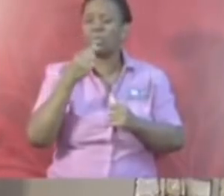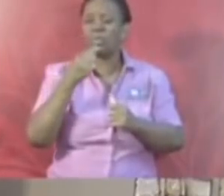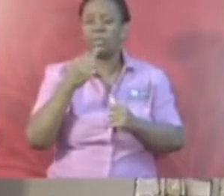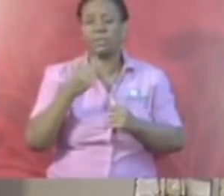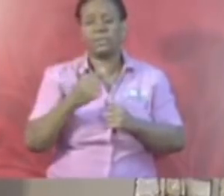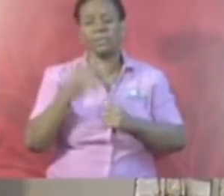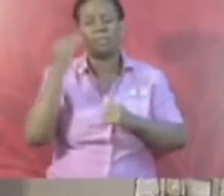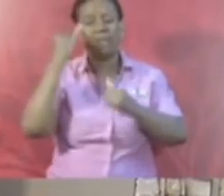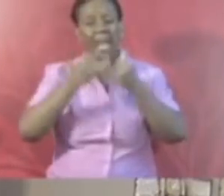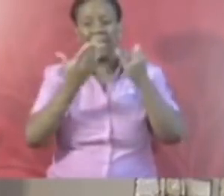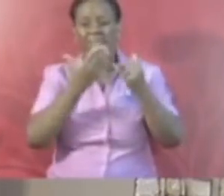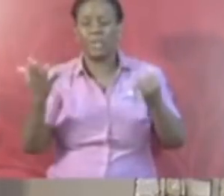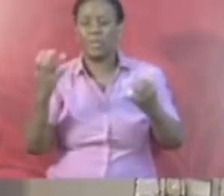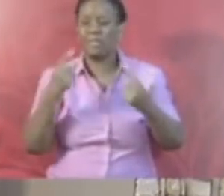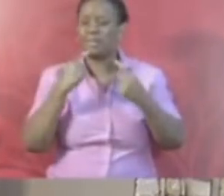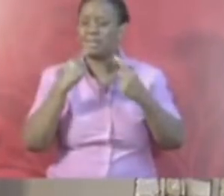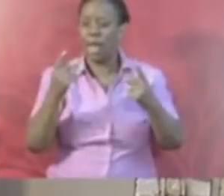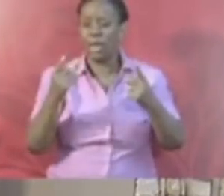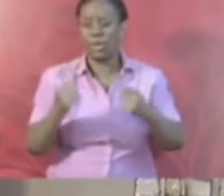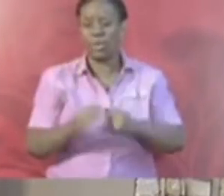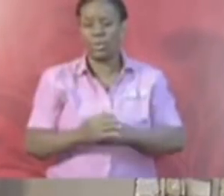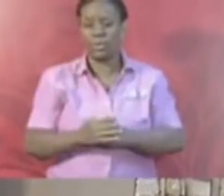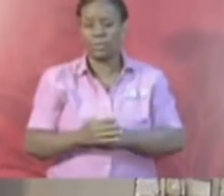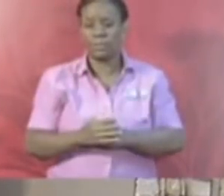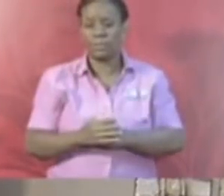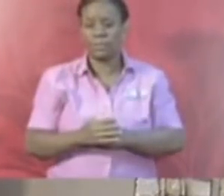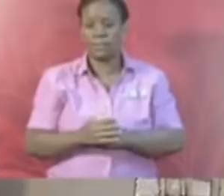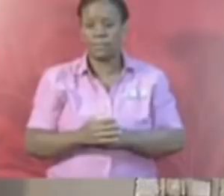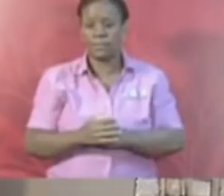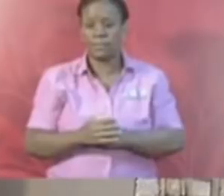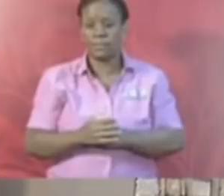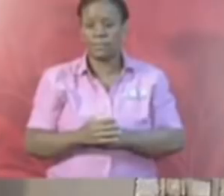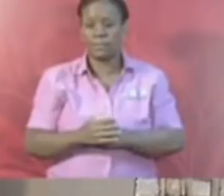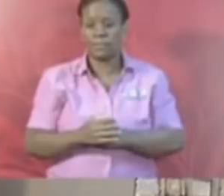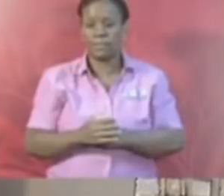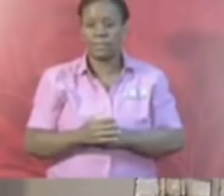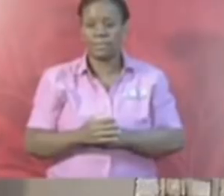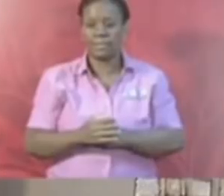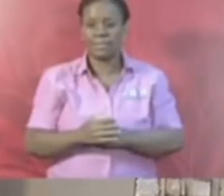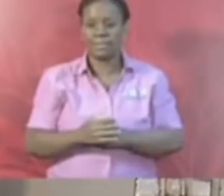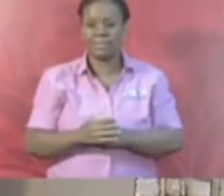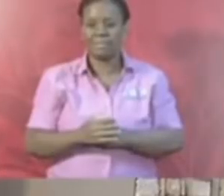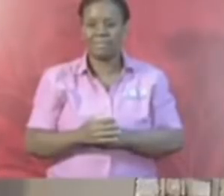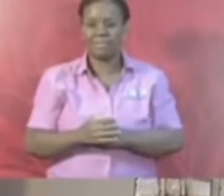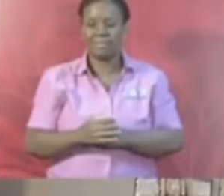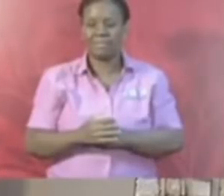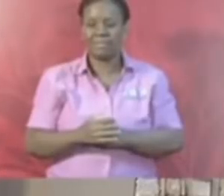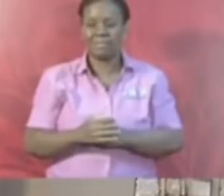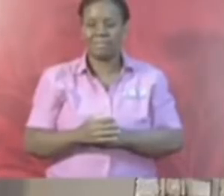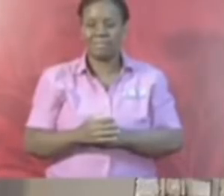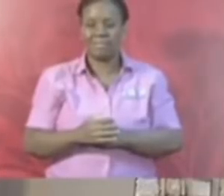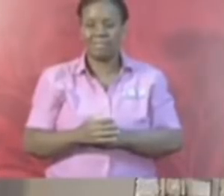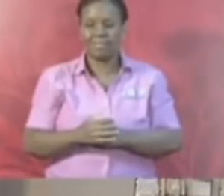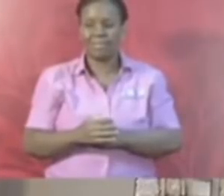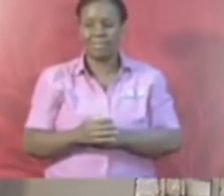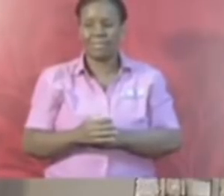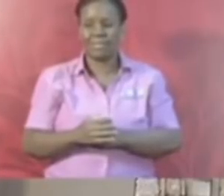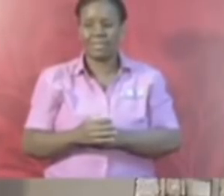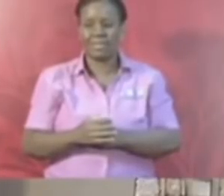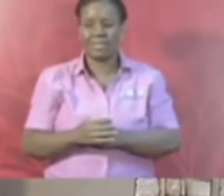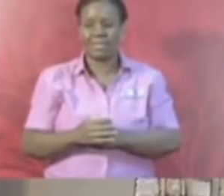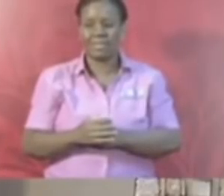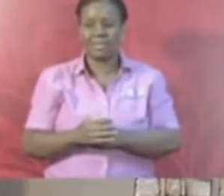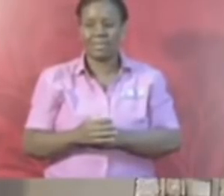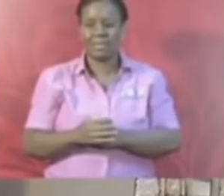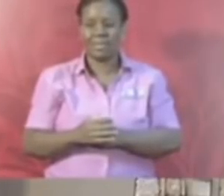back over to the moderator is the threat of litigation and the use of the media. People are free to use the media, people are free